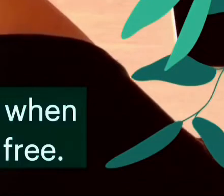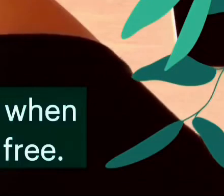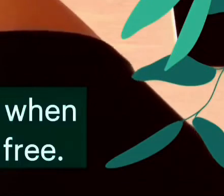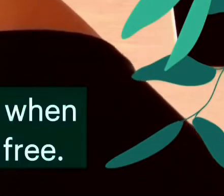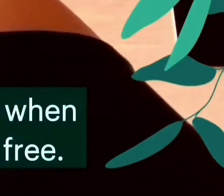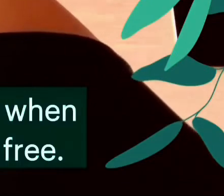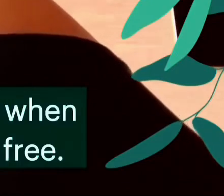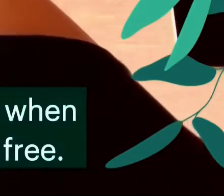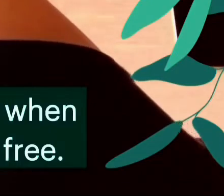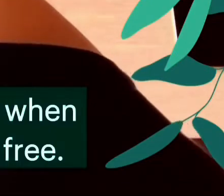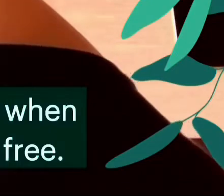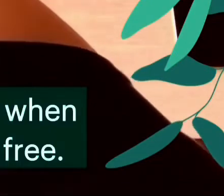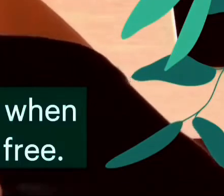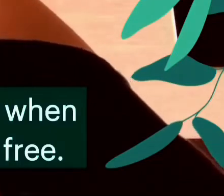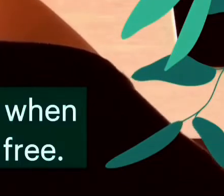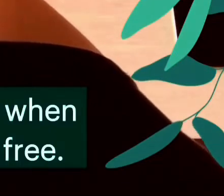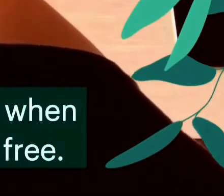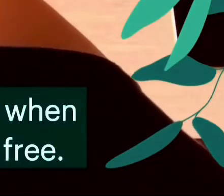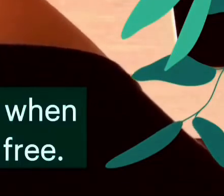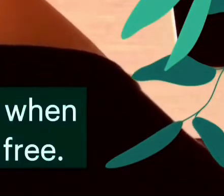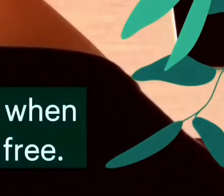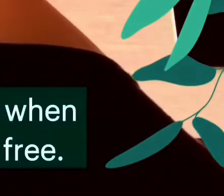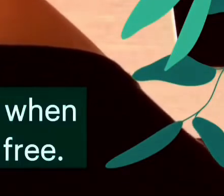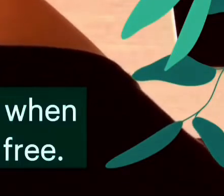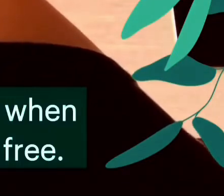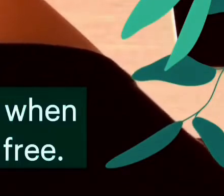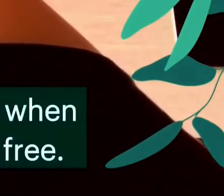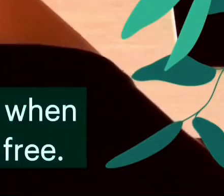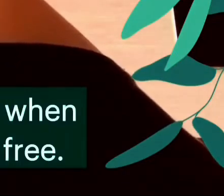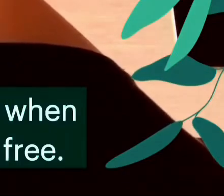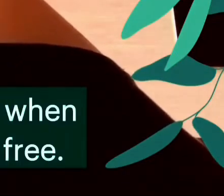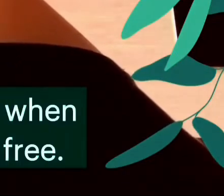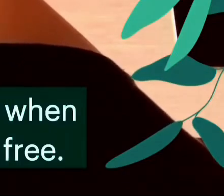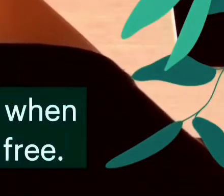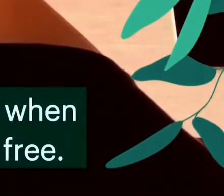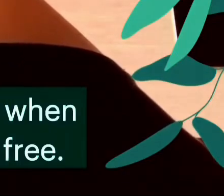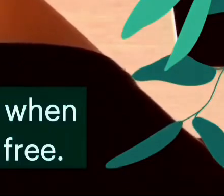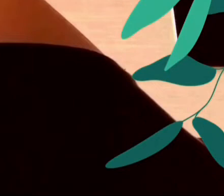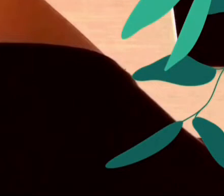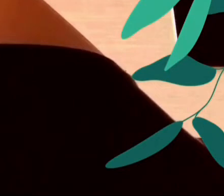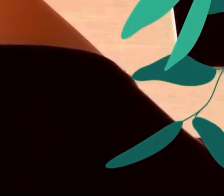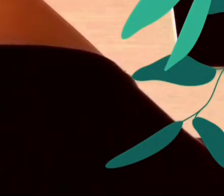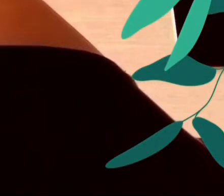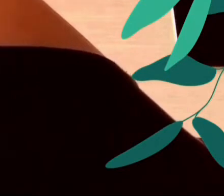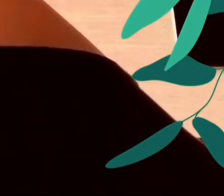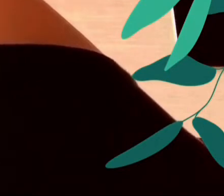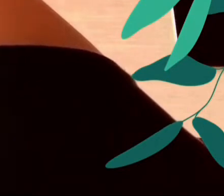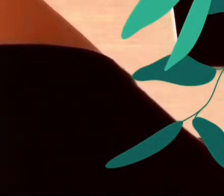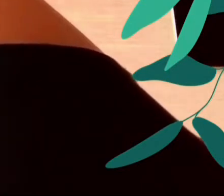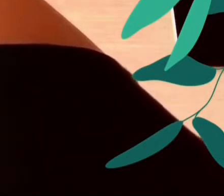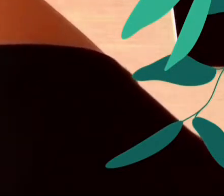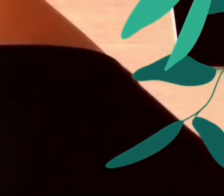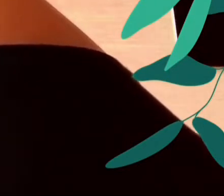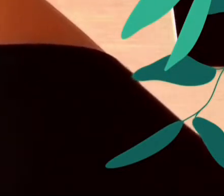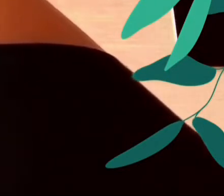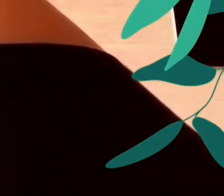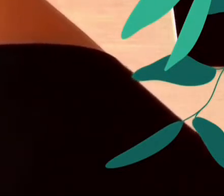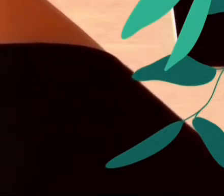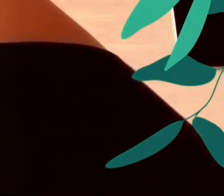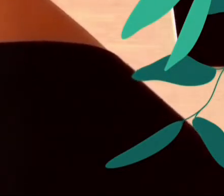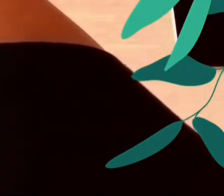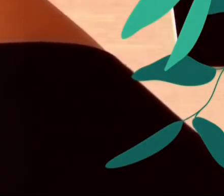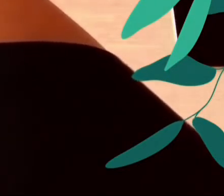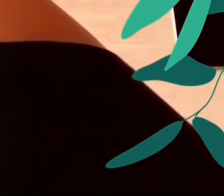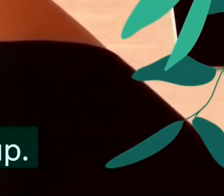get free, especially when we remind each other that we are free. We are amongst the freest people to ever